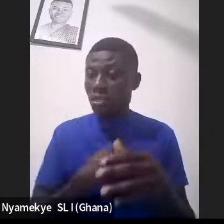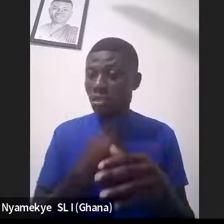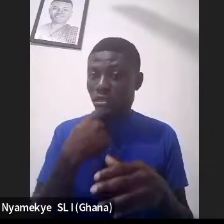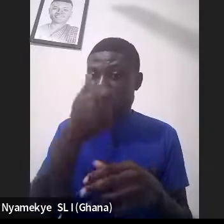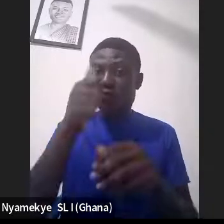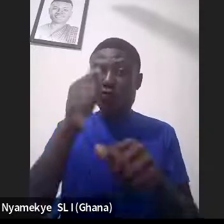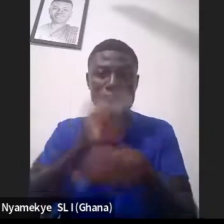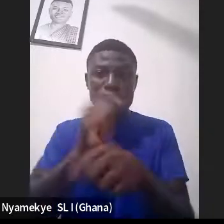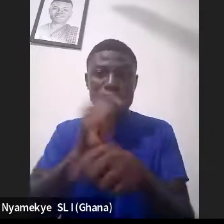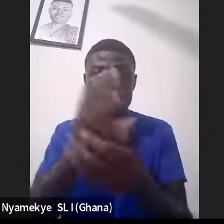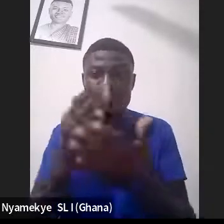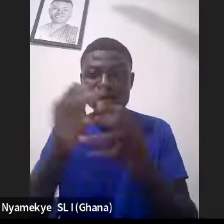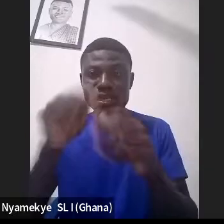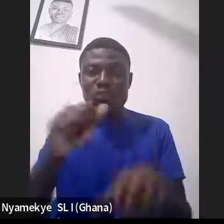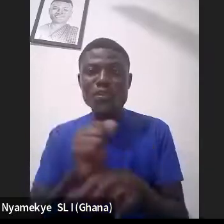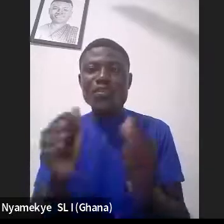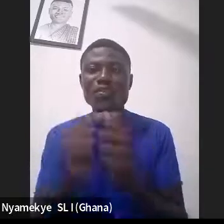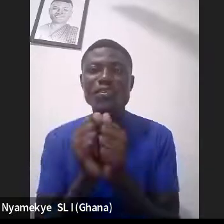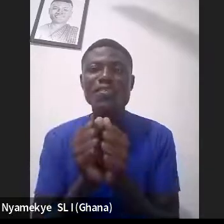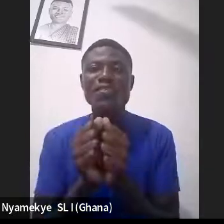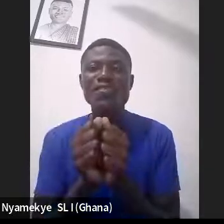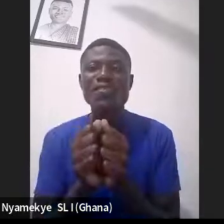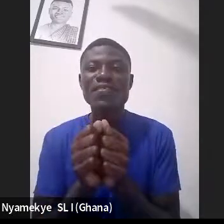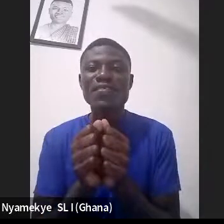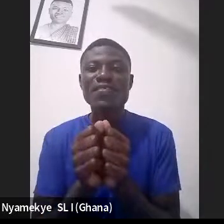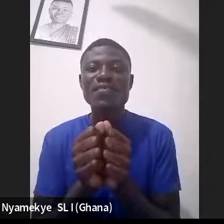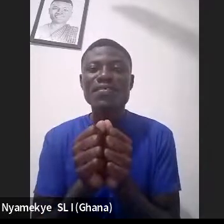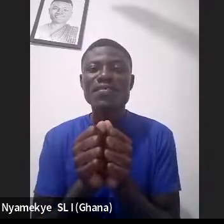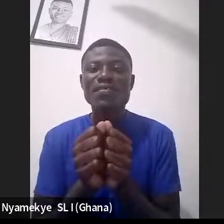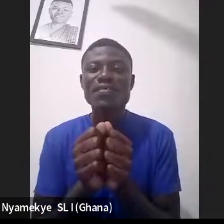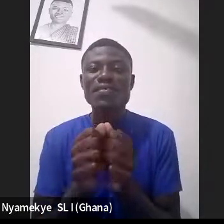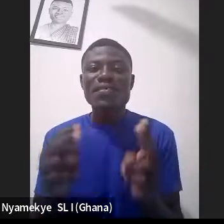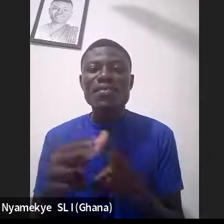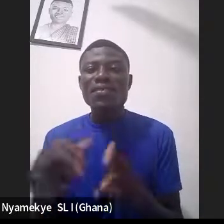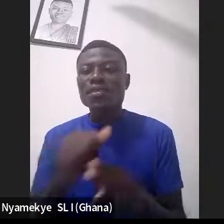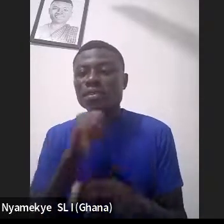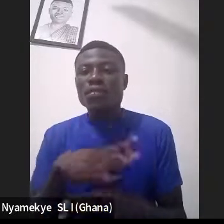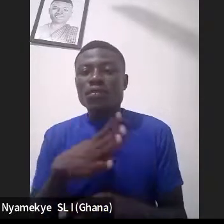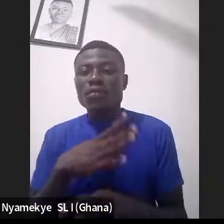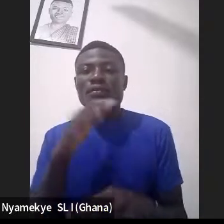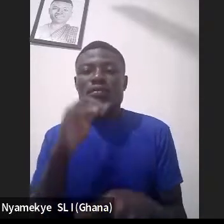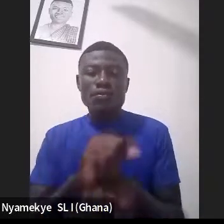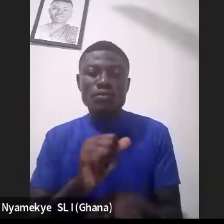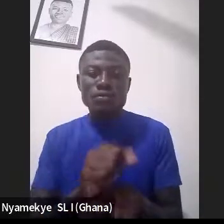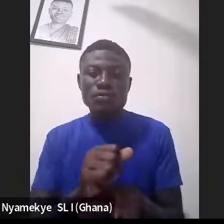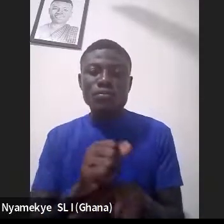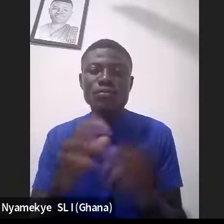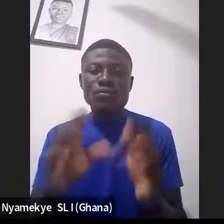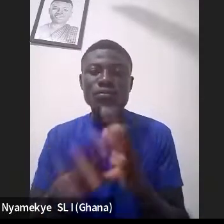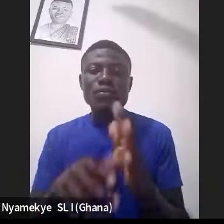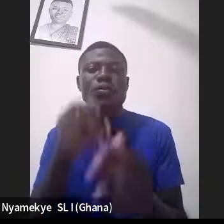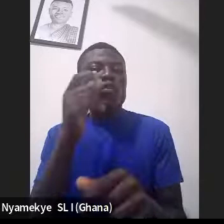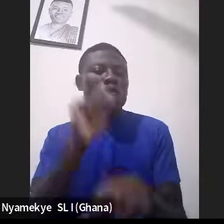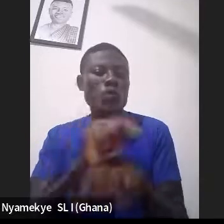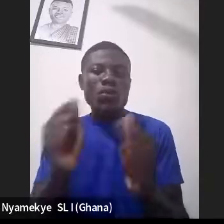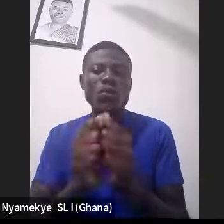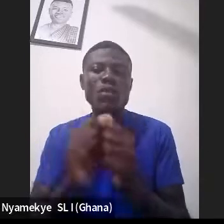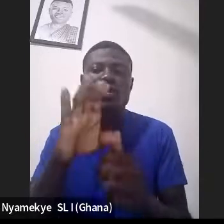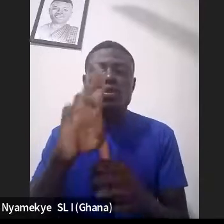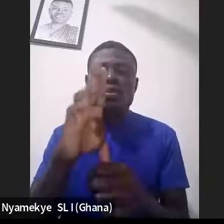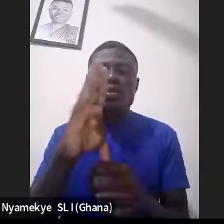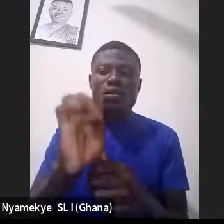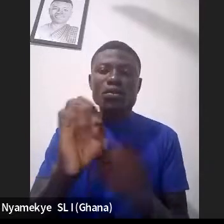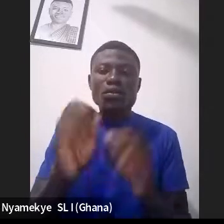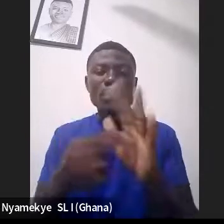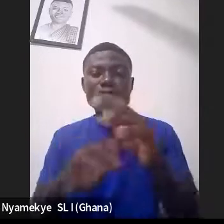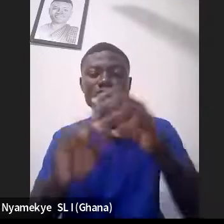bought some not official Rubik's cubes, and he did a jack-o'-lantern for Halloween. And